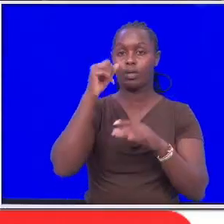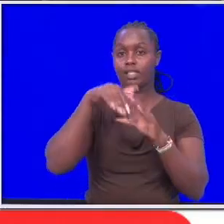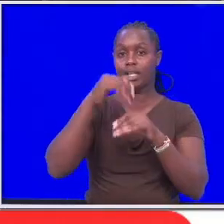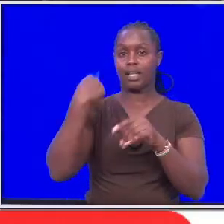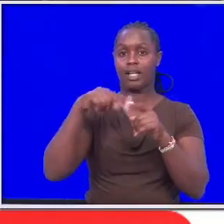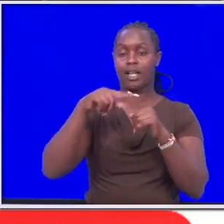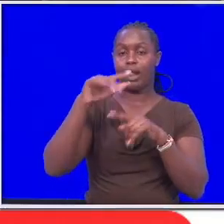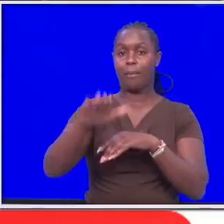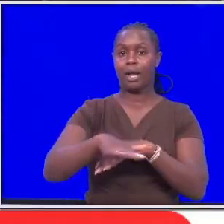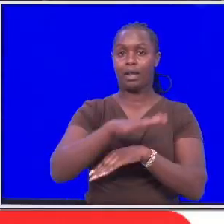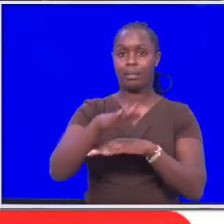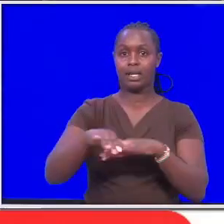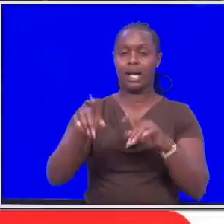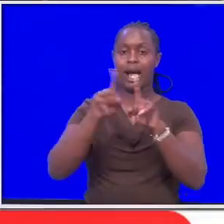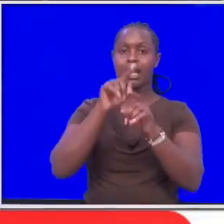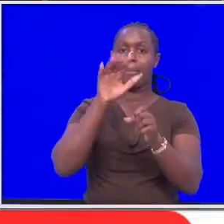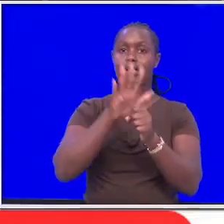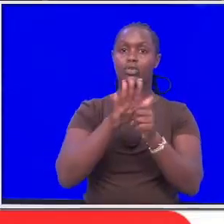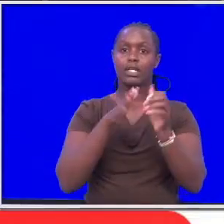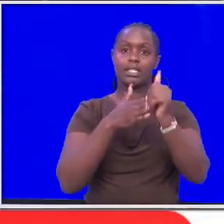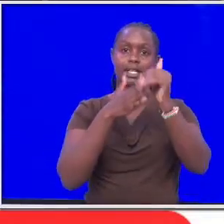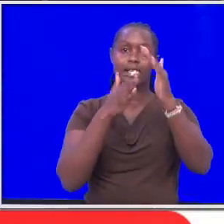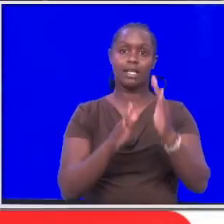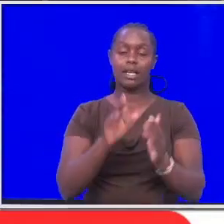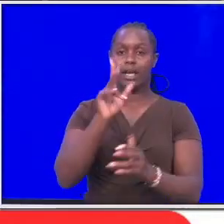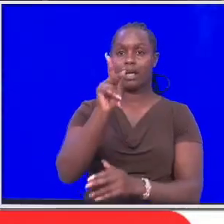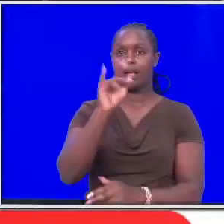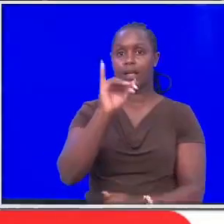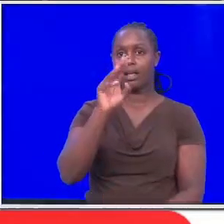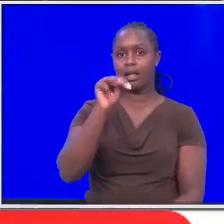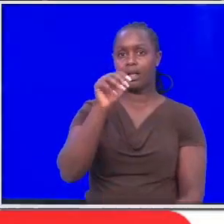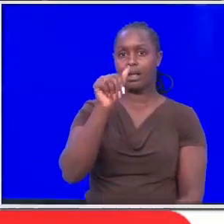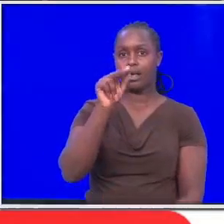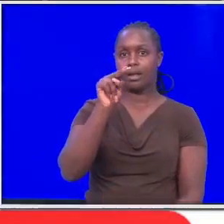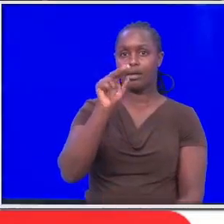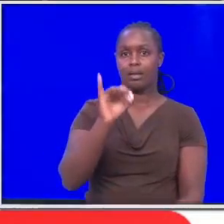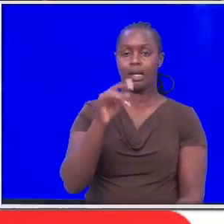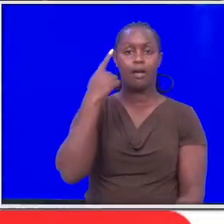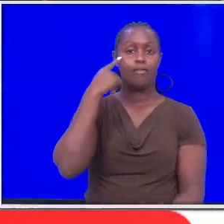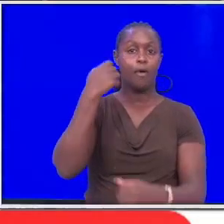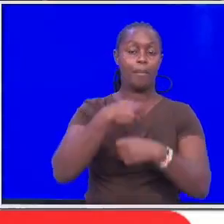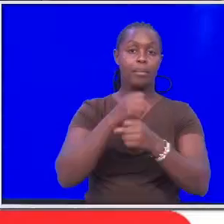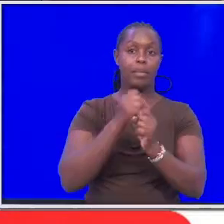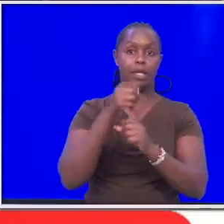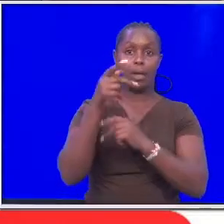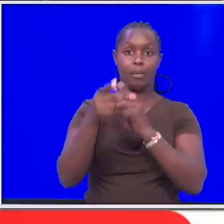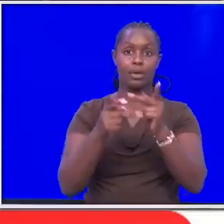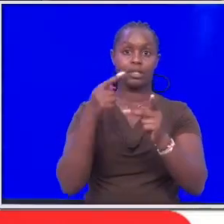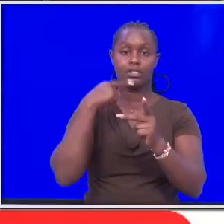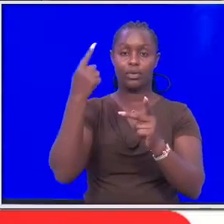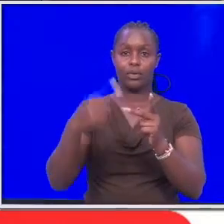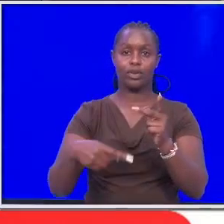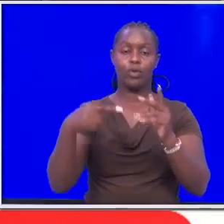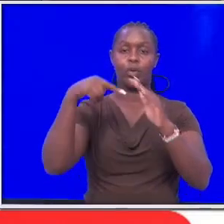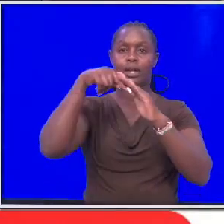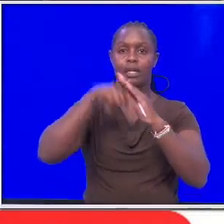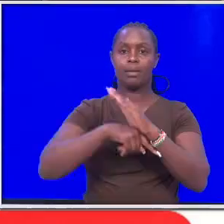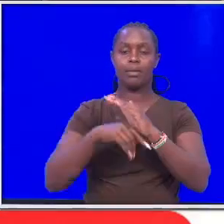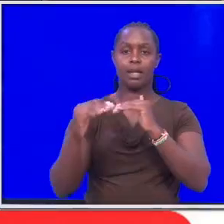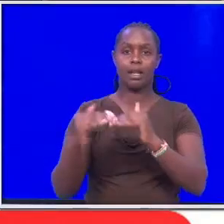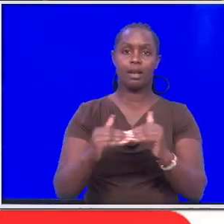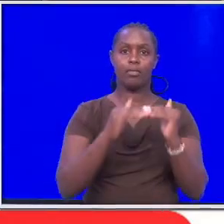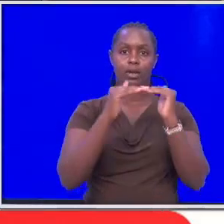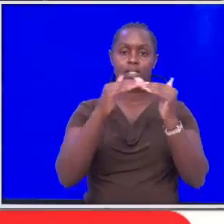National Assembly Majority Leader, Kimani Ichung'wa, for making progress in the talks, saying that they will deepen democracy and enhance